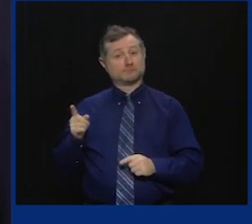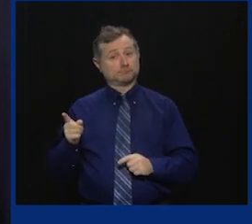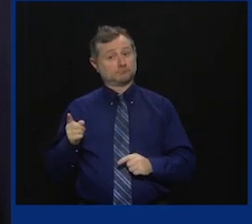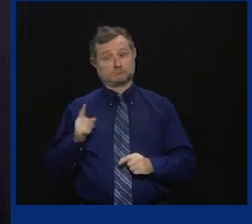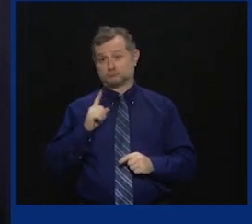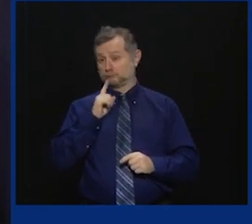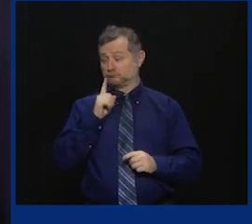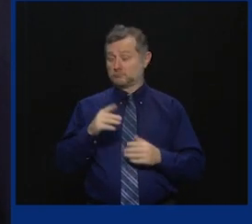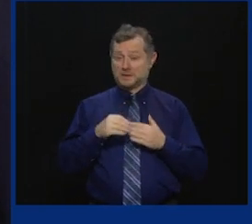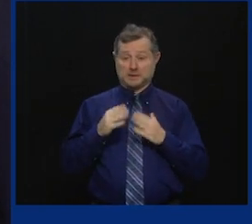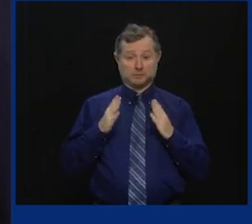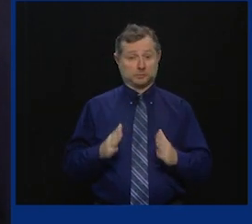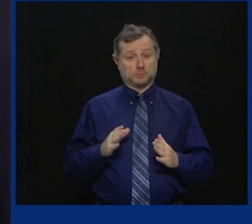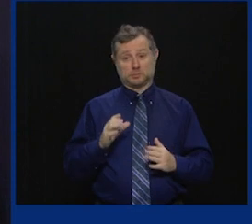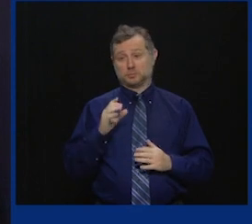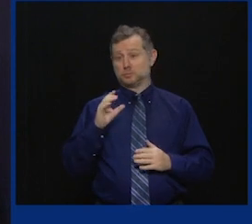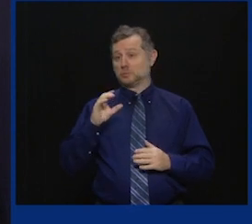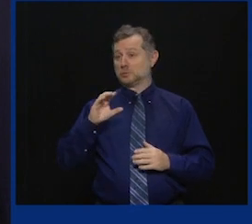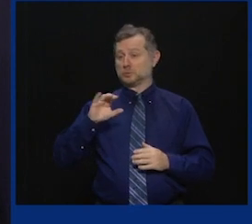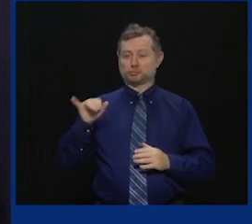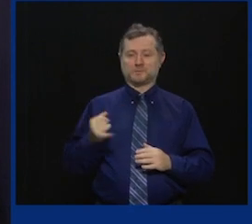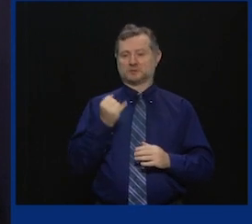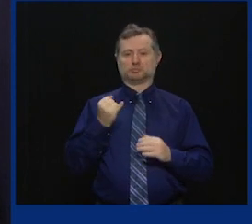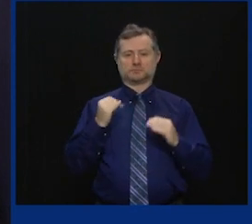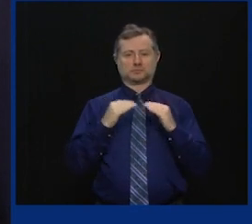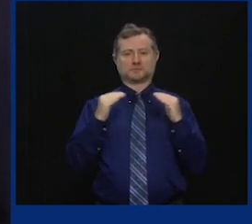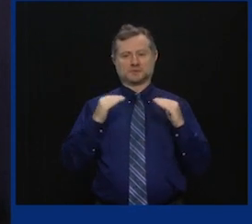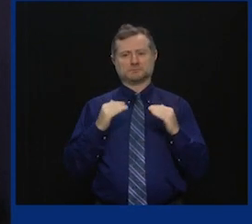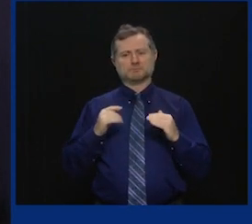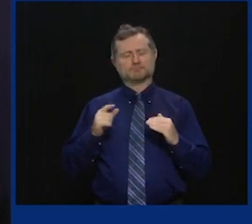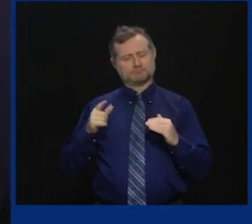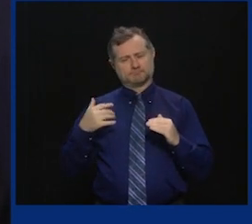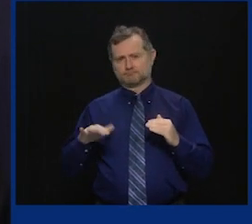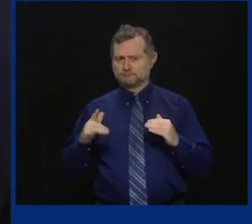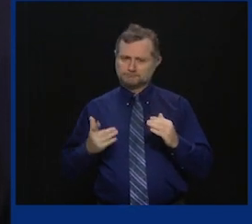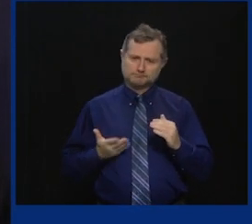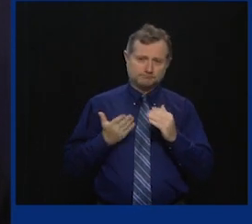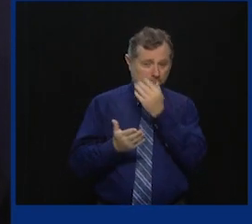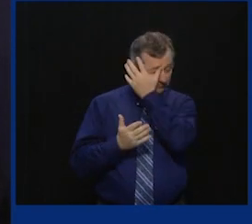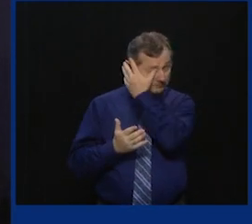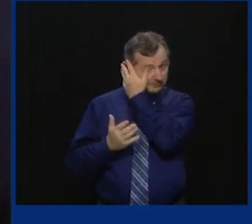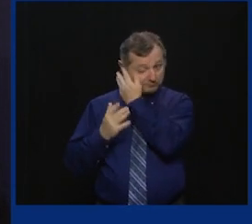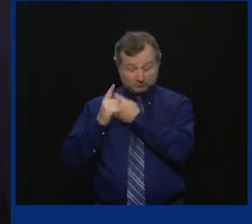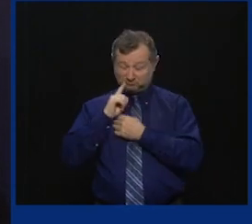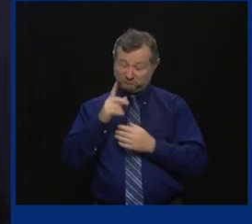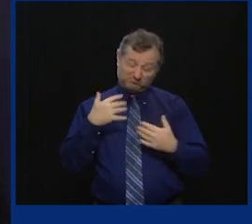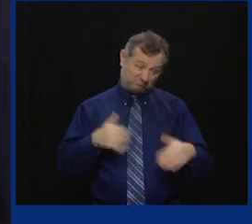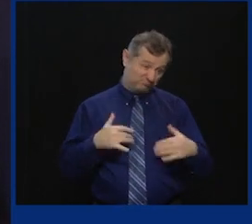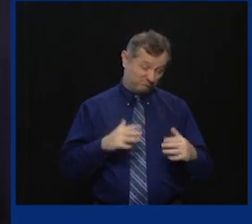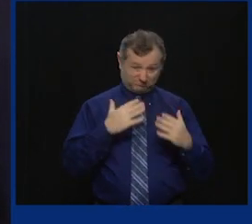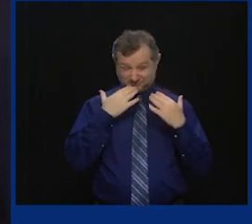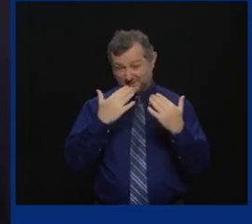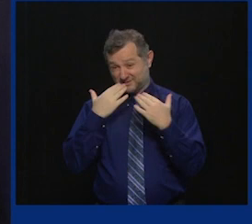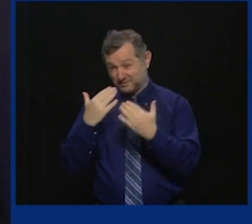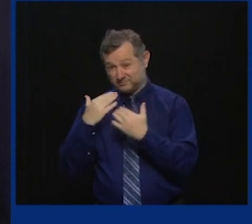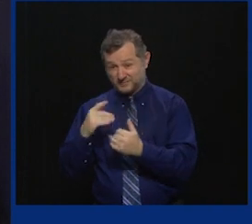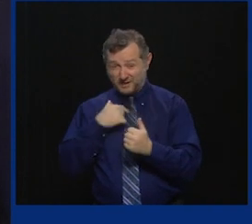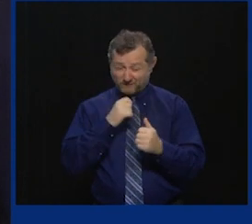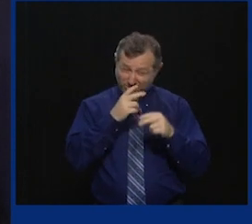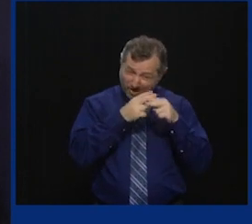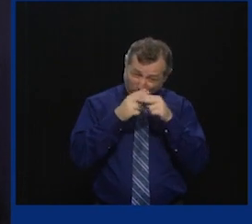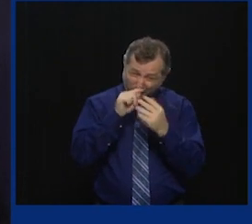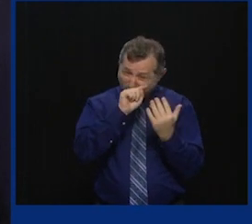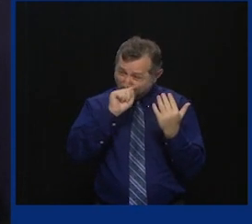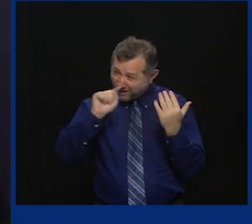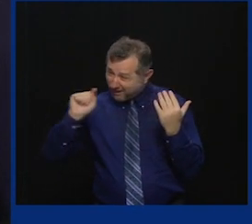justice reform, and I thank her. Also having our district attorneys here, I thank all of them for the work they do every single day. It's not easy work. They are